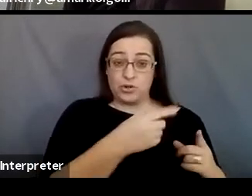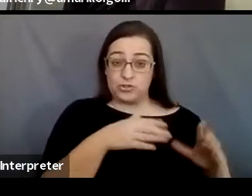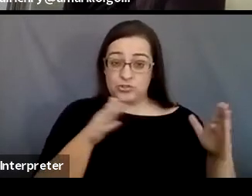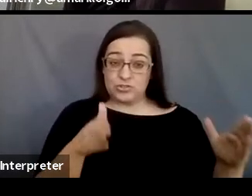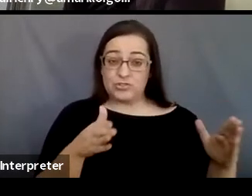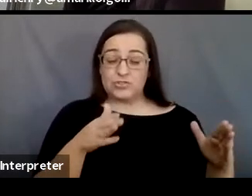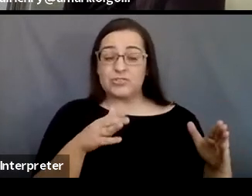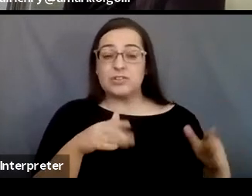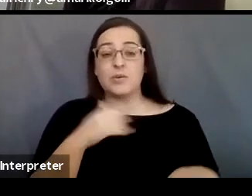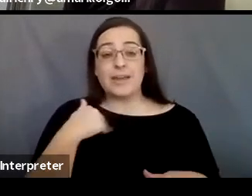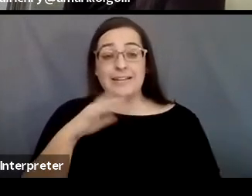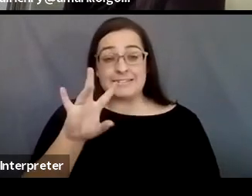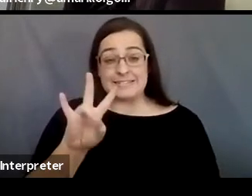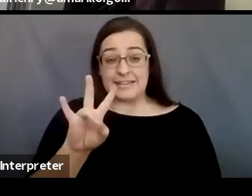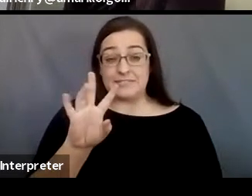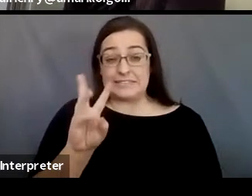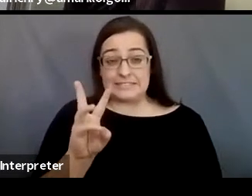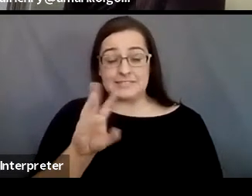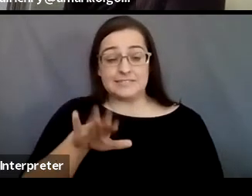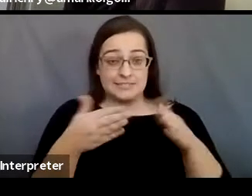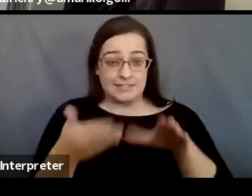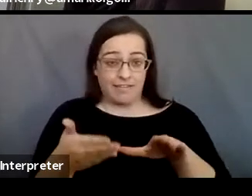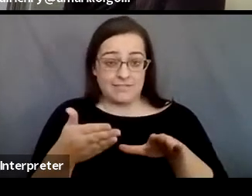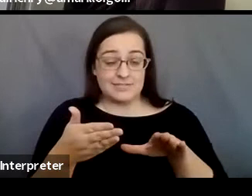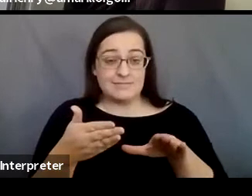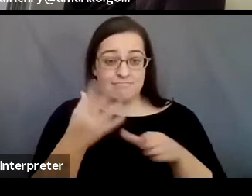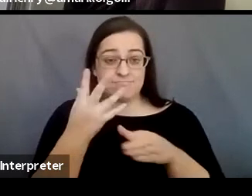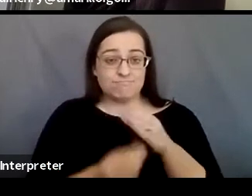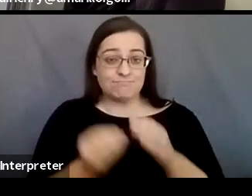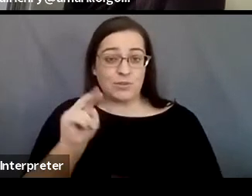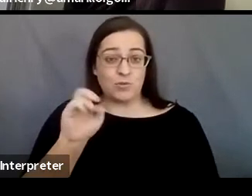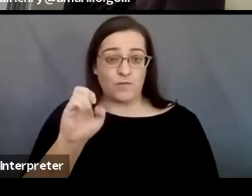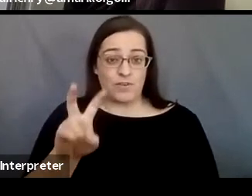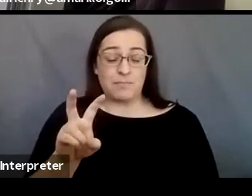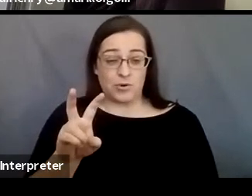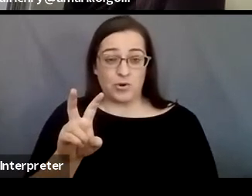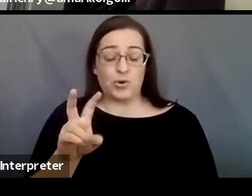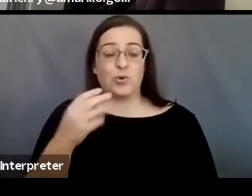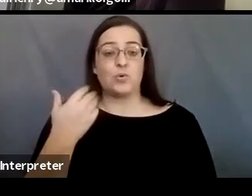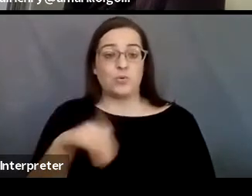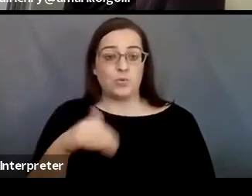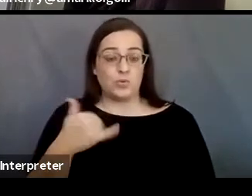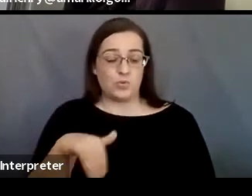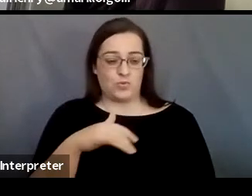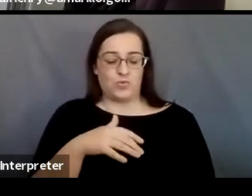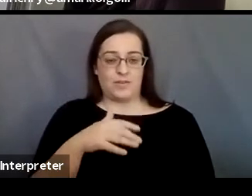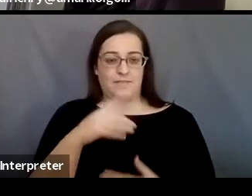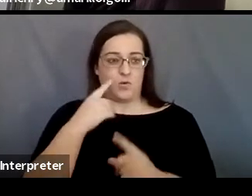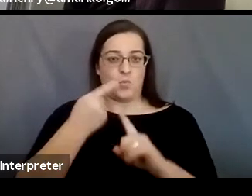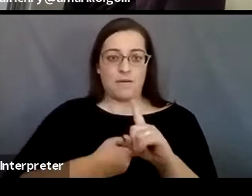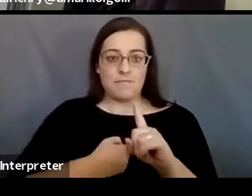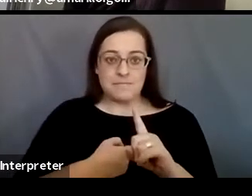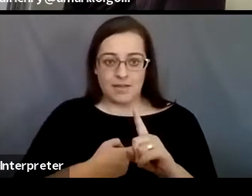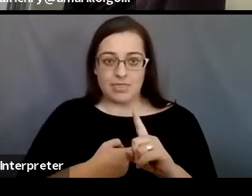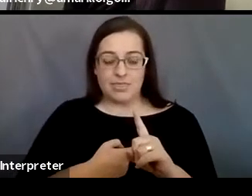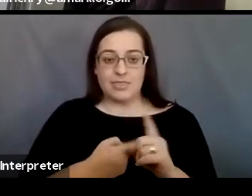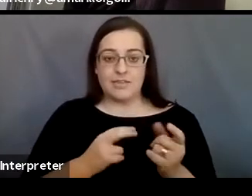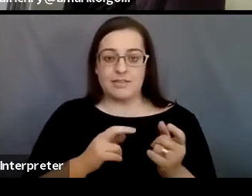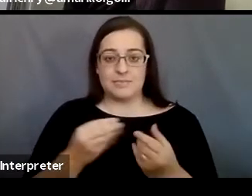that, we had 76 deaths in November. So that's 76 out of the 108 we had in that 4-month period. So that gives us a